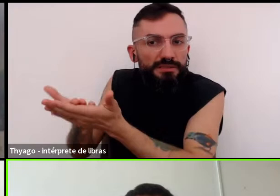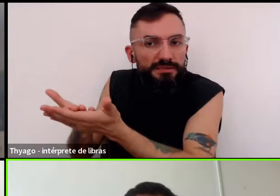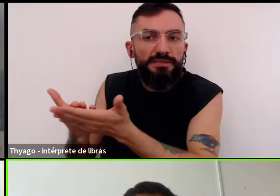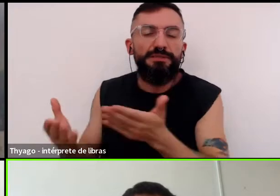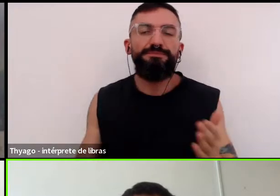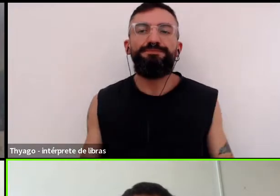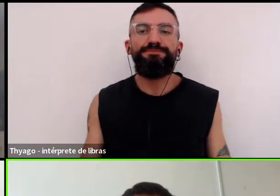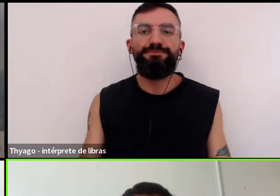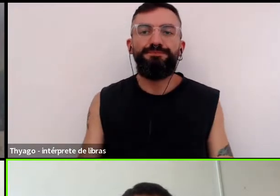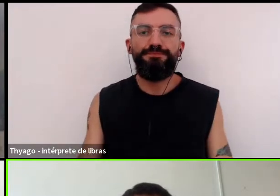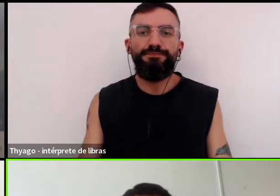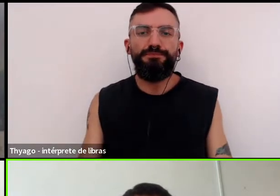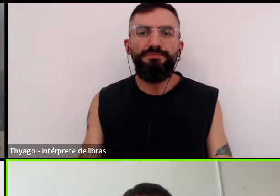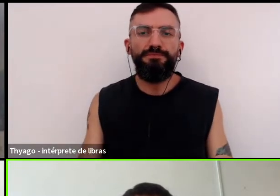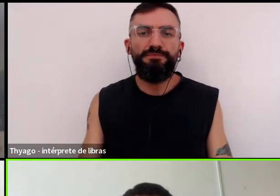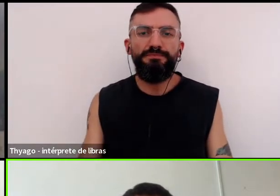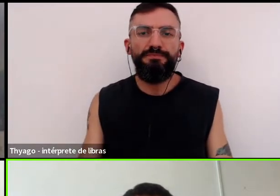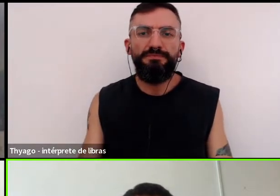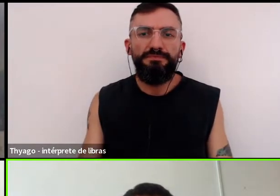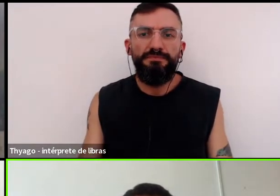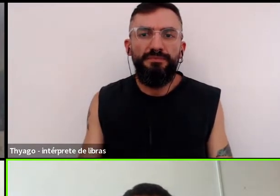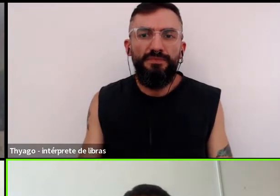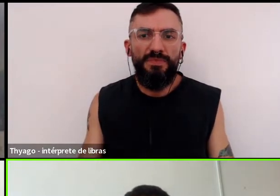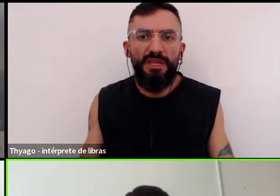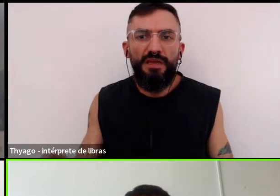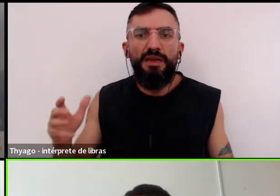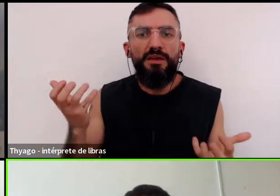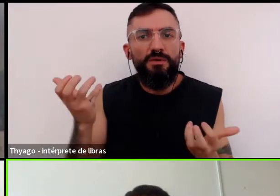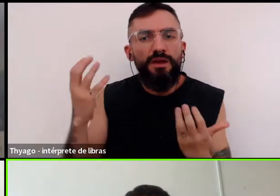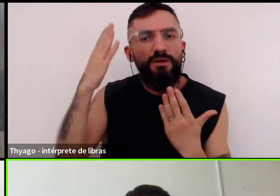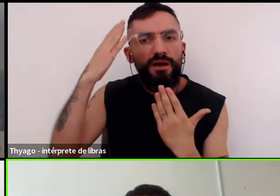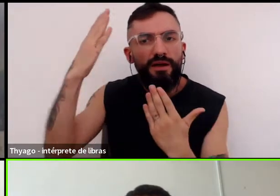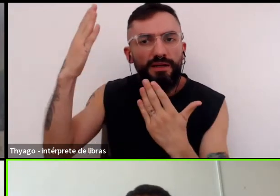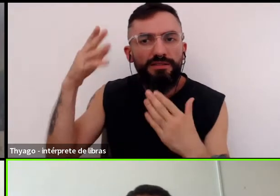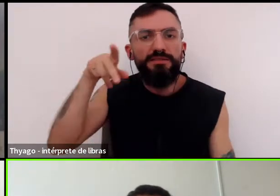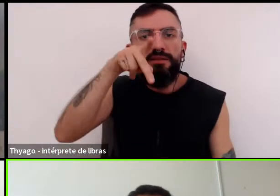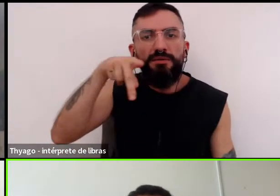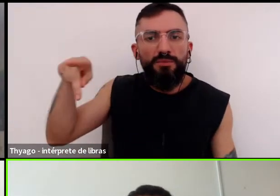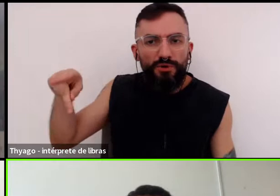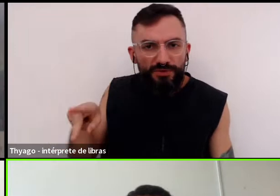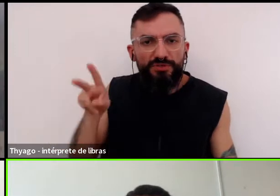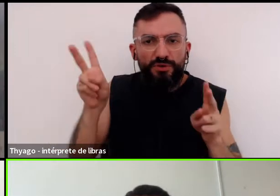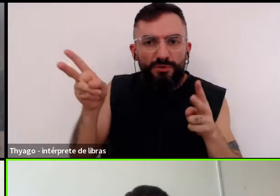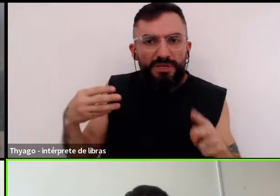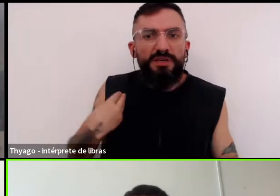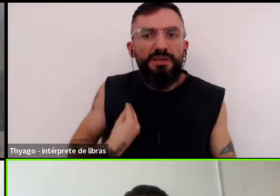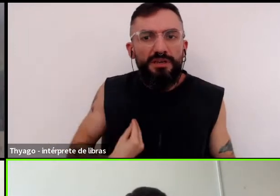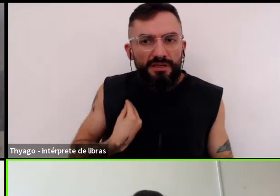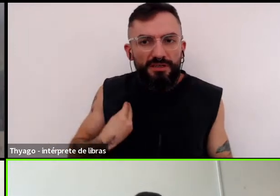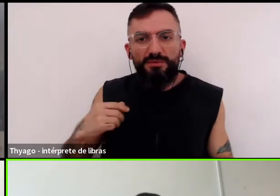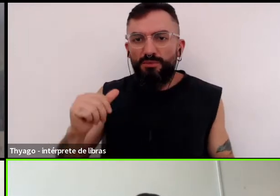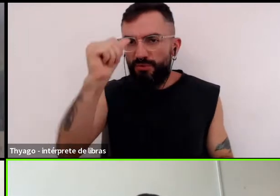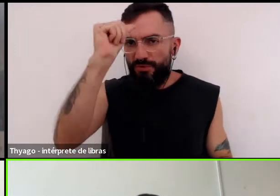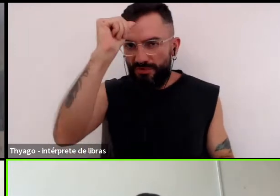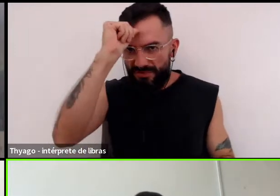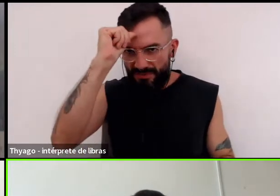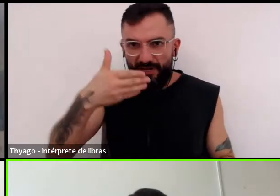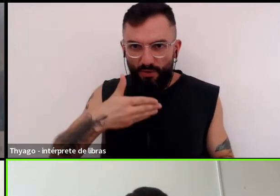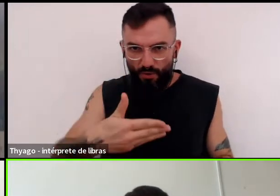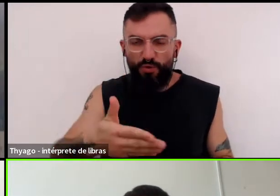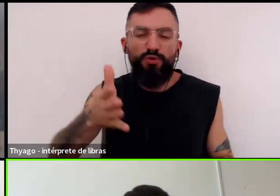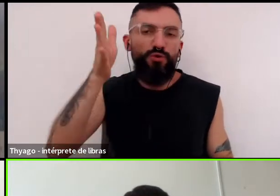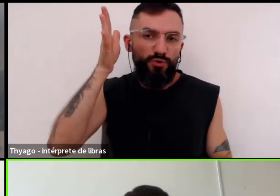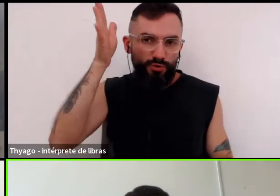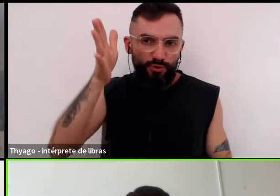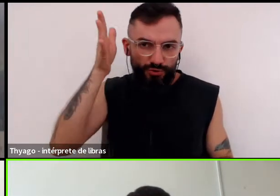would like to thank Dr. Xavier for being here with us today, and I would especially